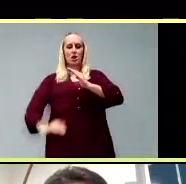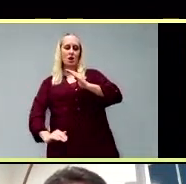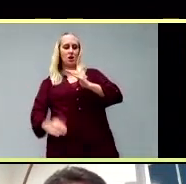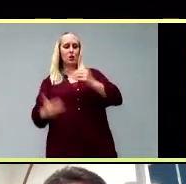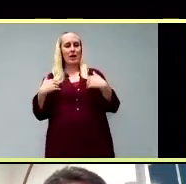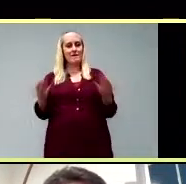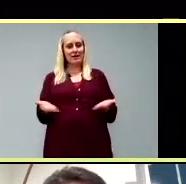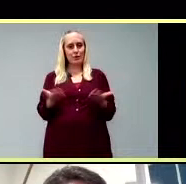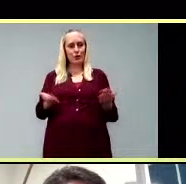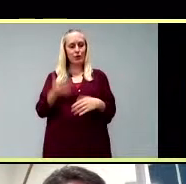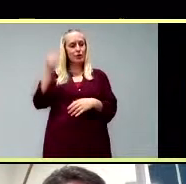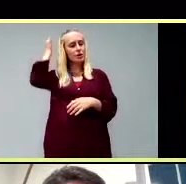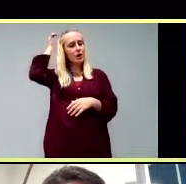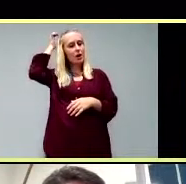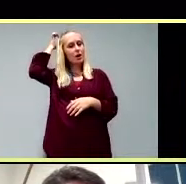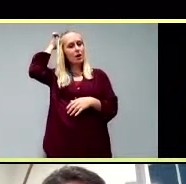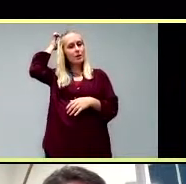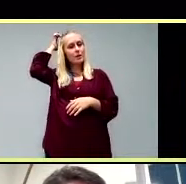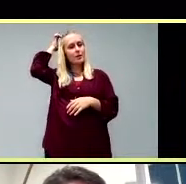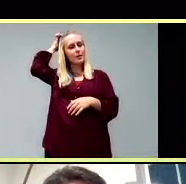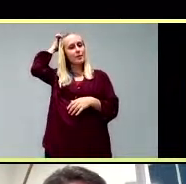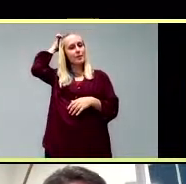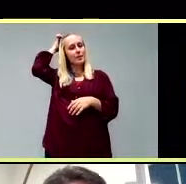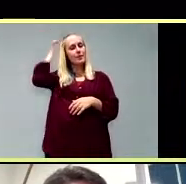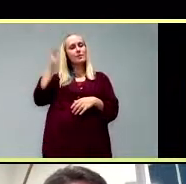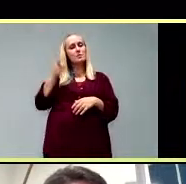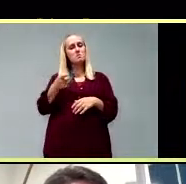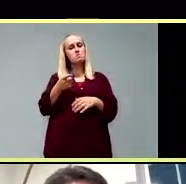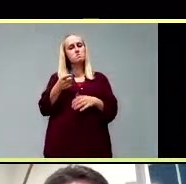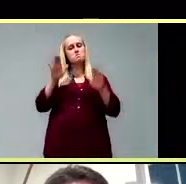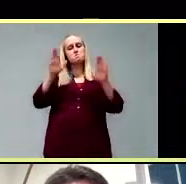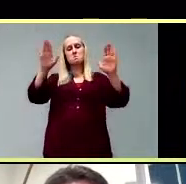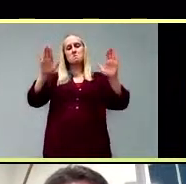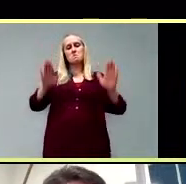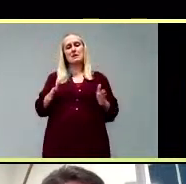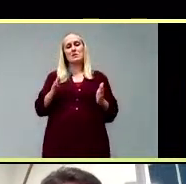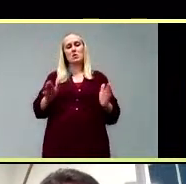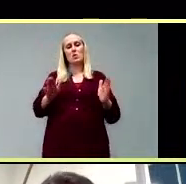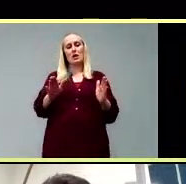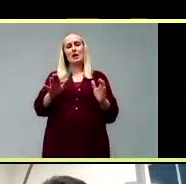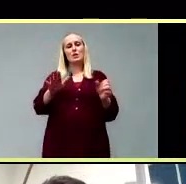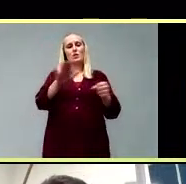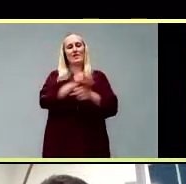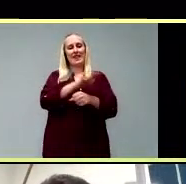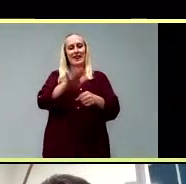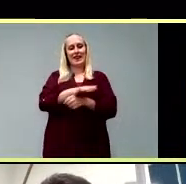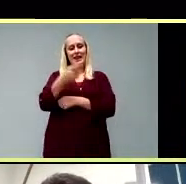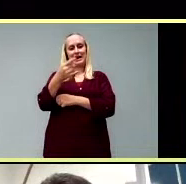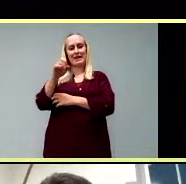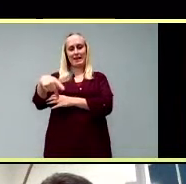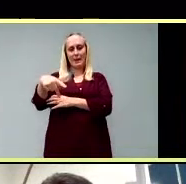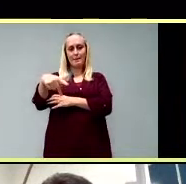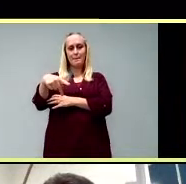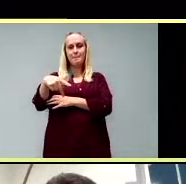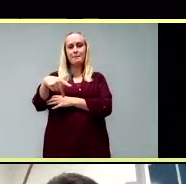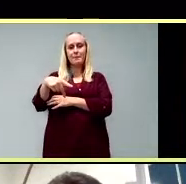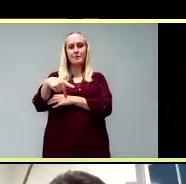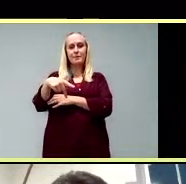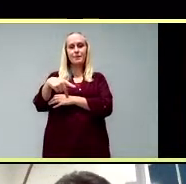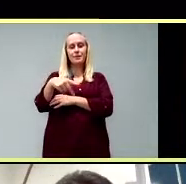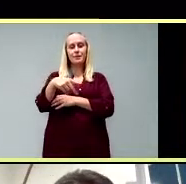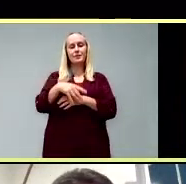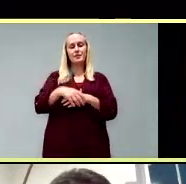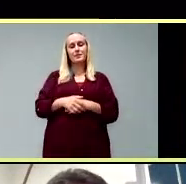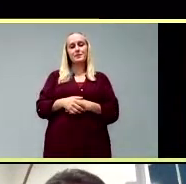And here was a beautiful way to begin to fill that gap and to fill that need and create amazing